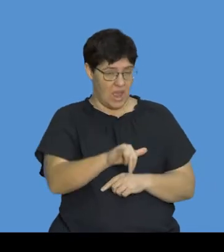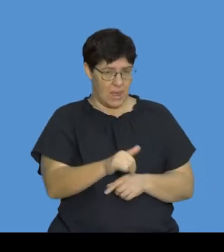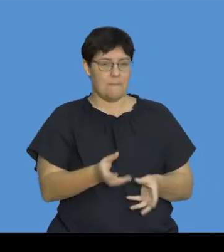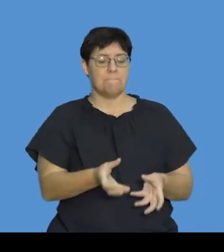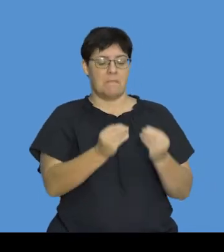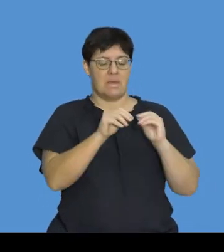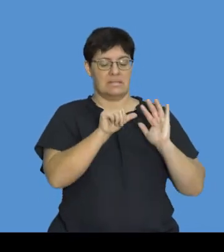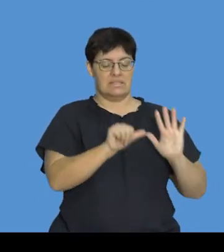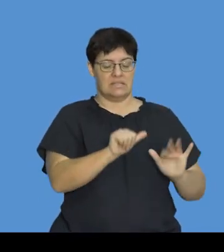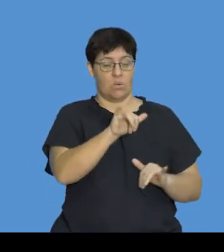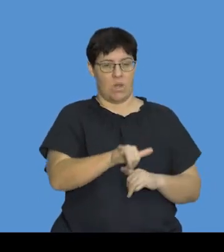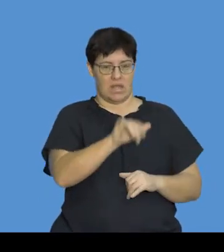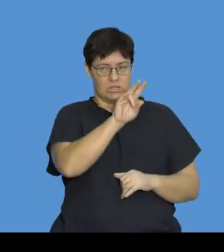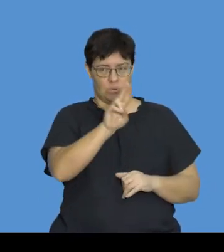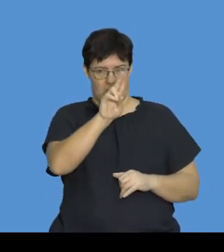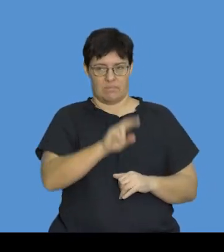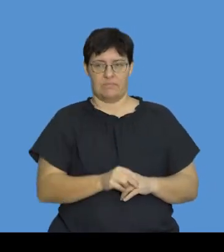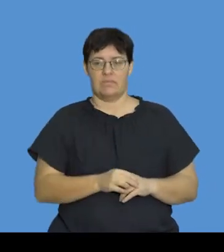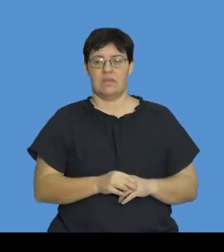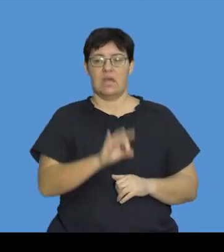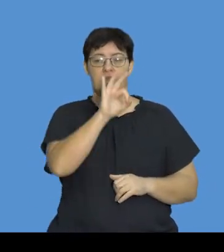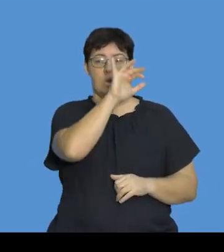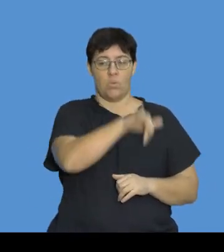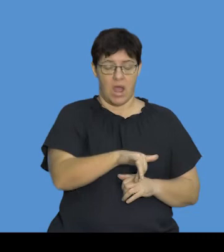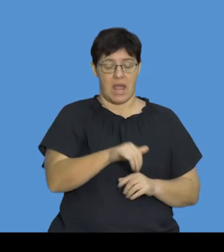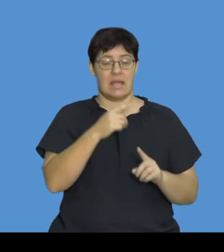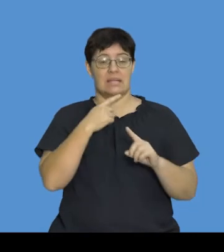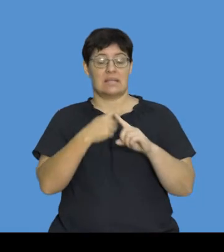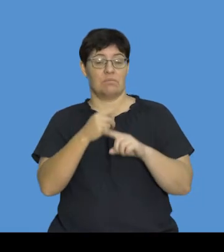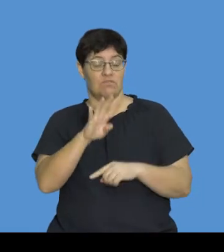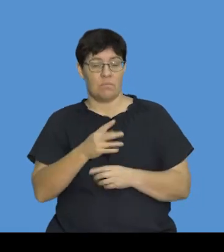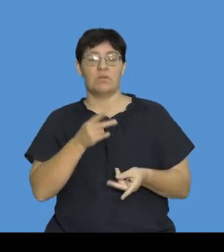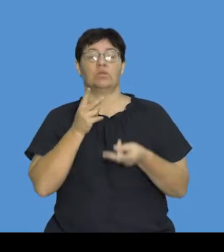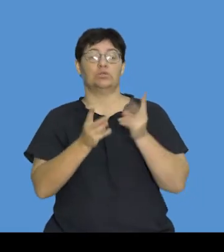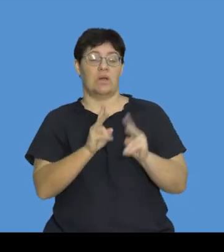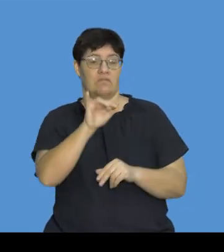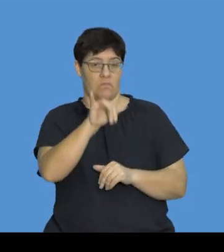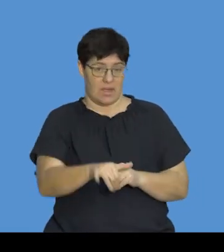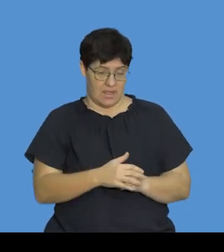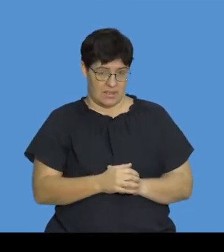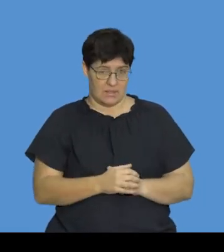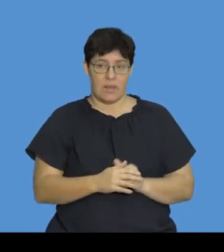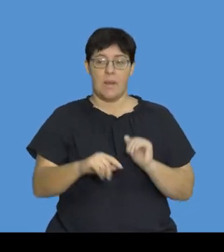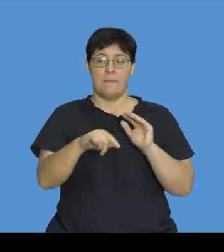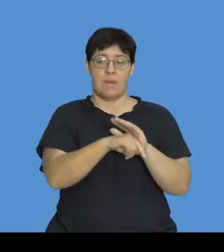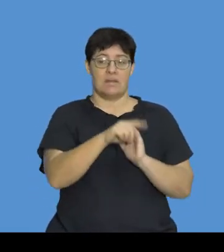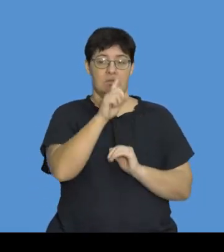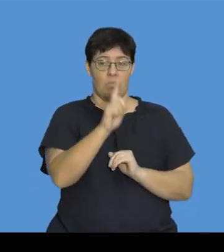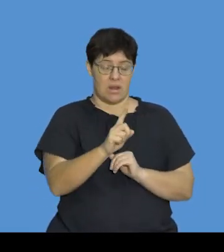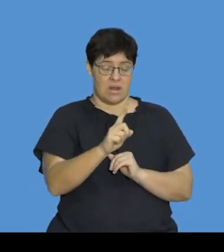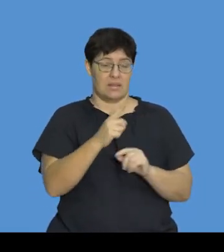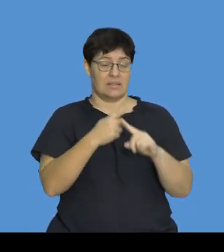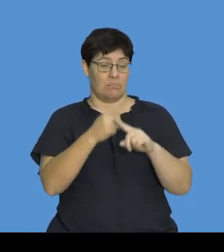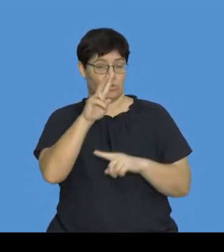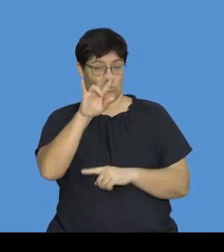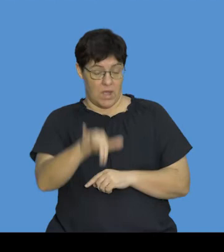6y squared. 3y by 4 gives me 12y. Minus 1 by 2y